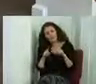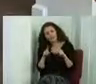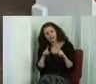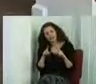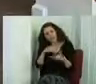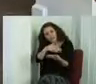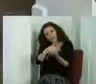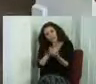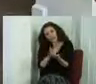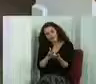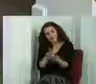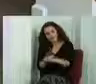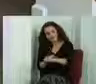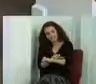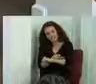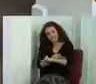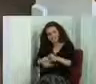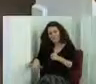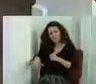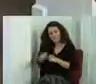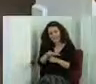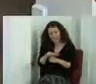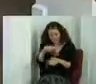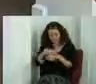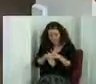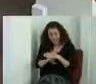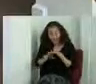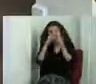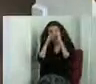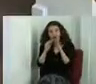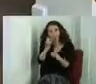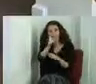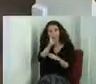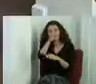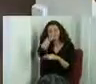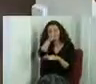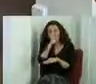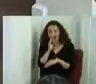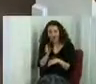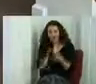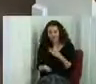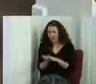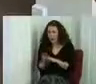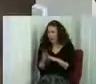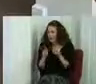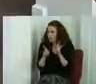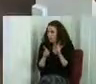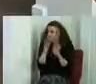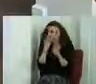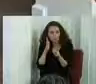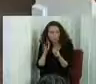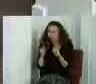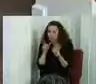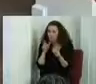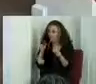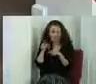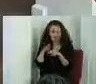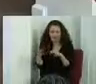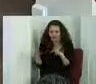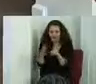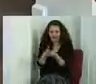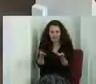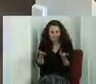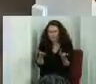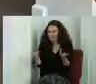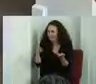sheep pen. We've come into a house of God this morning of people who, even if we don't know the person sat next to us, even if we don't